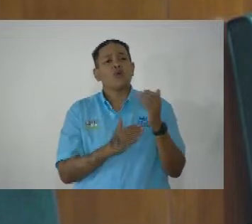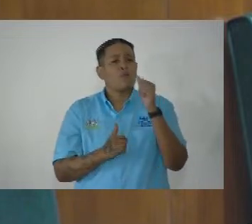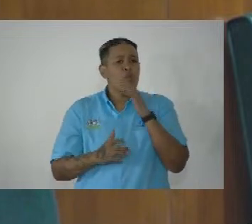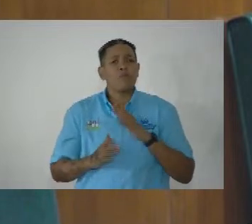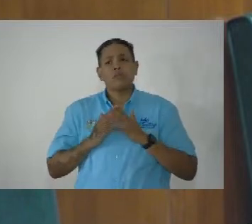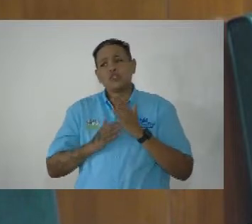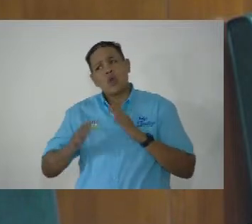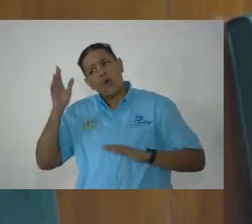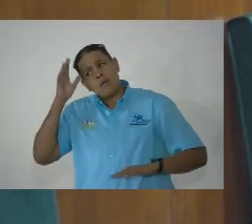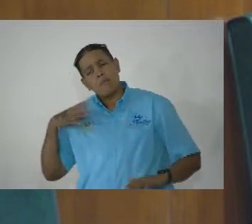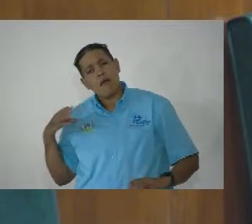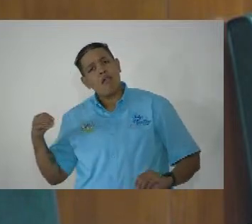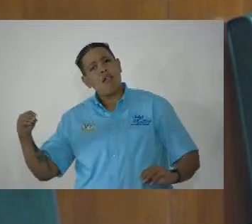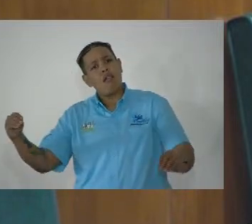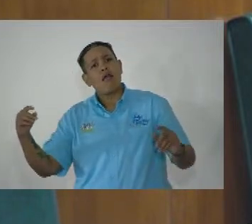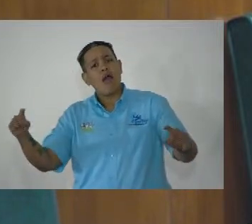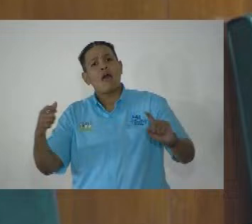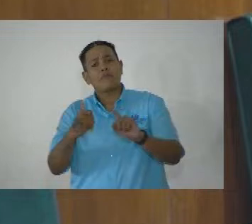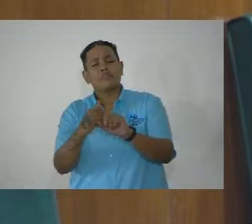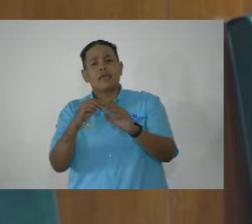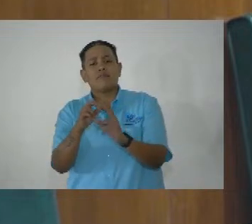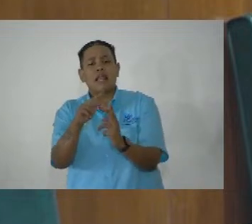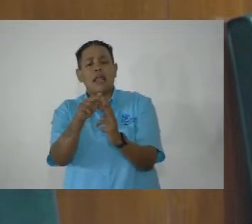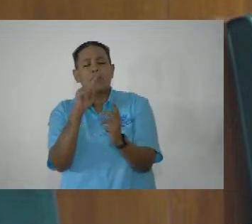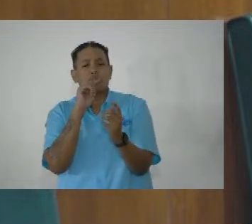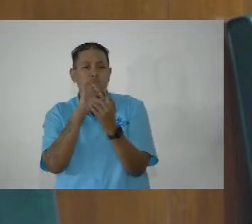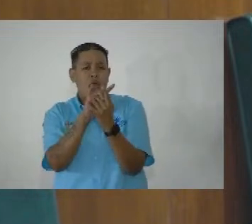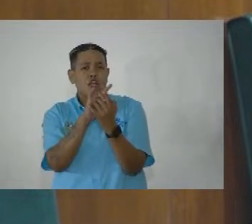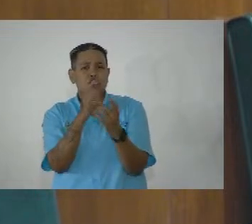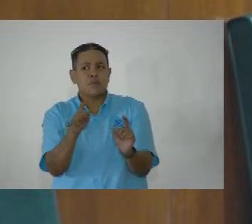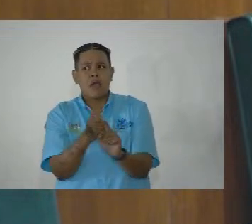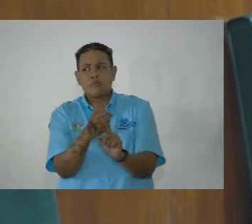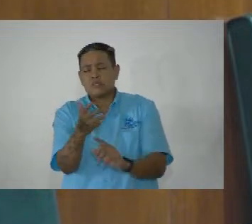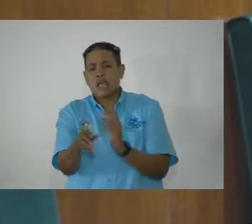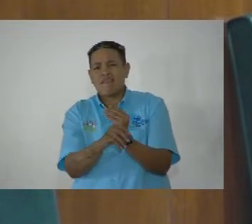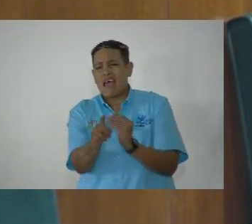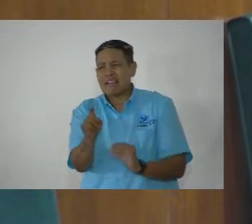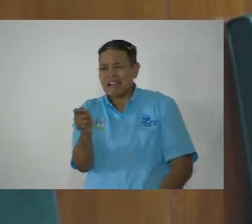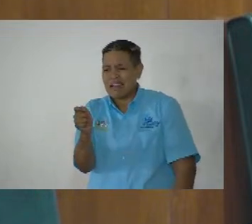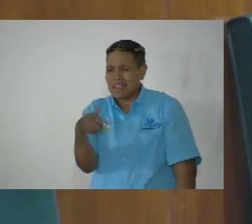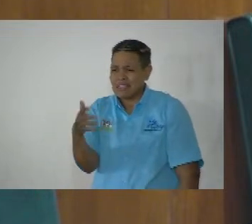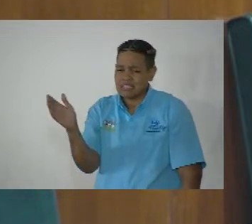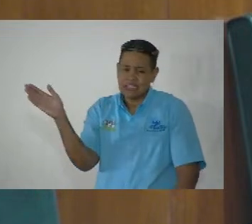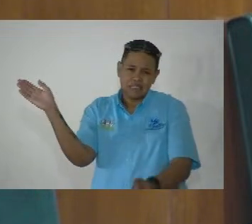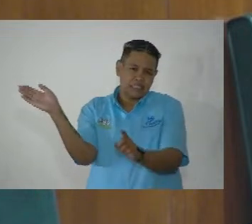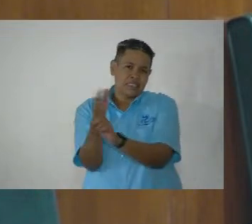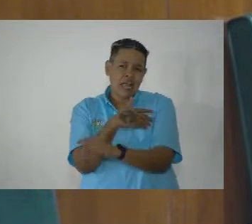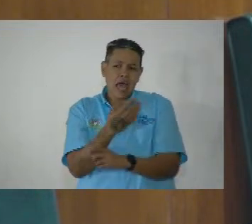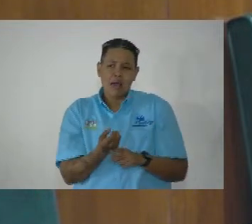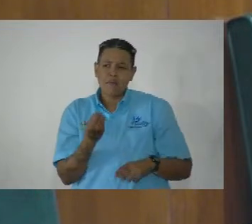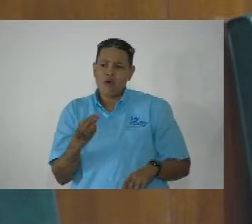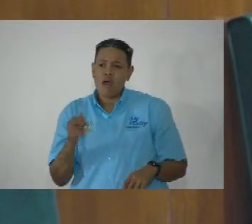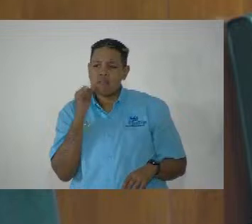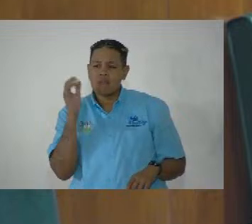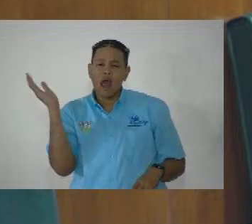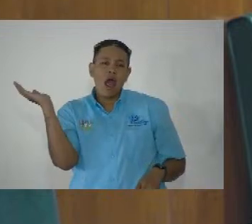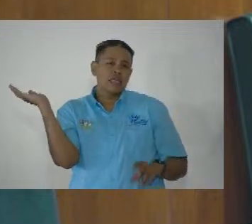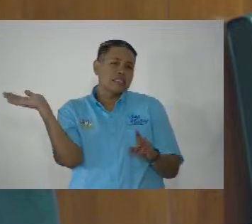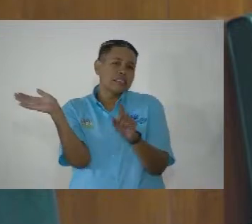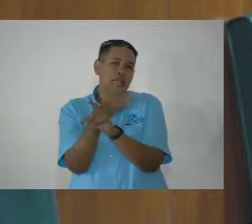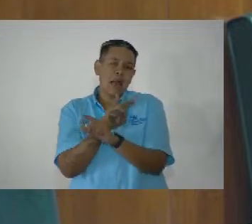men in intimate partnerships is just like a slap, or if him not lick me, him not love